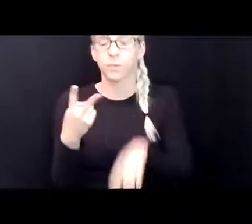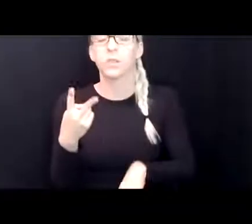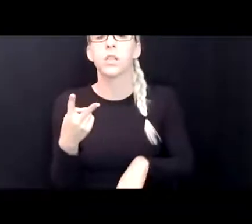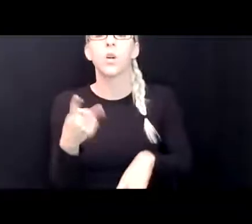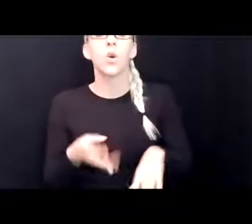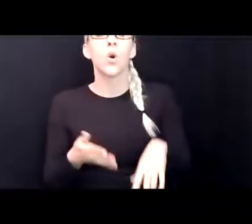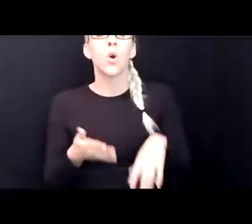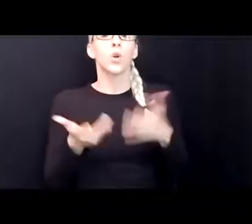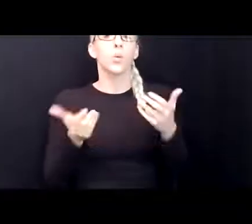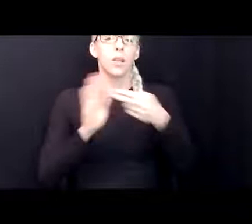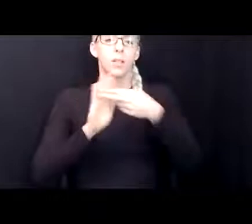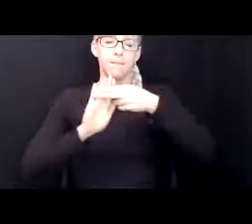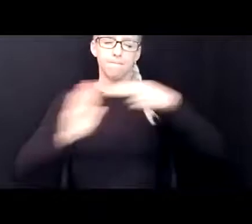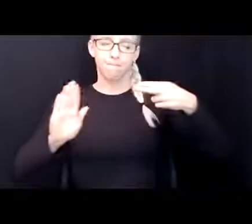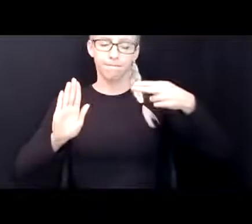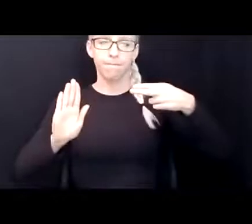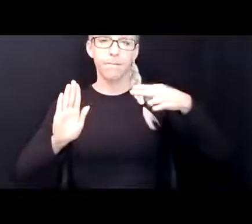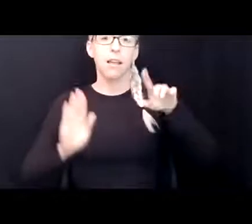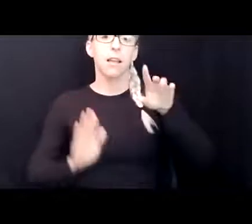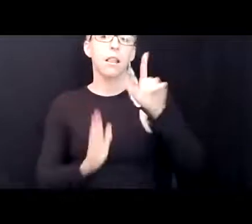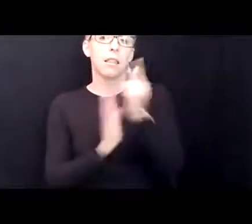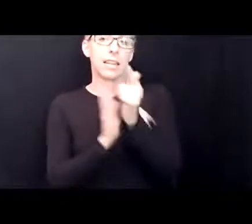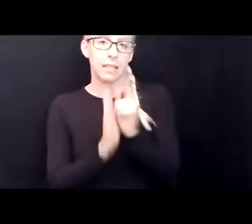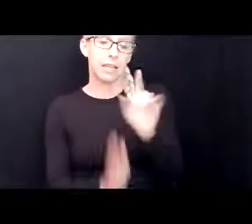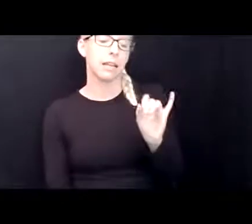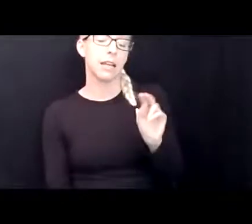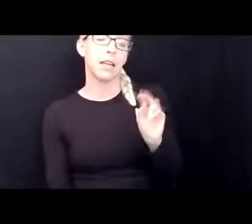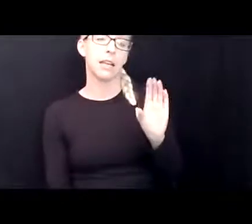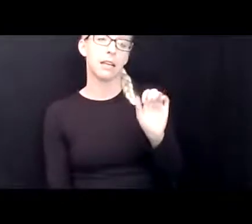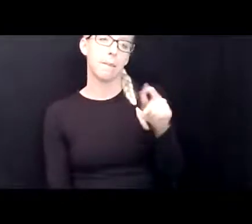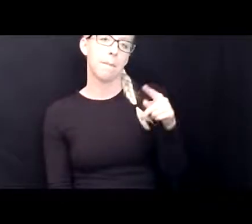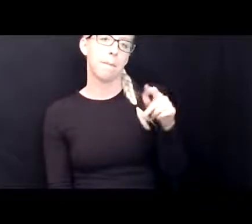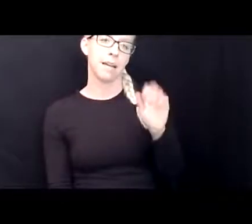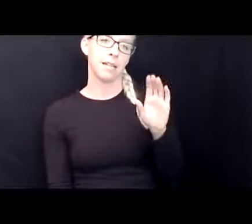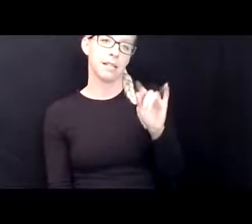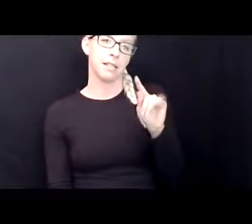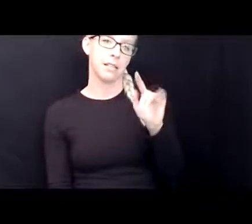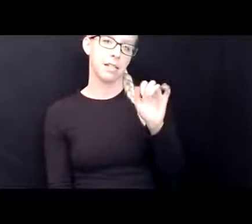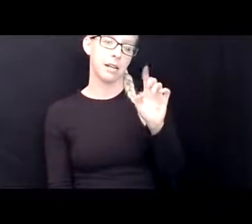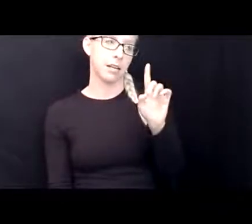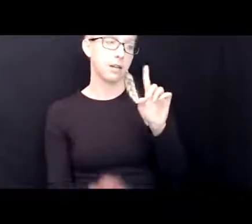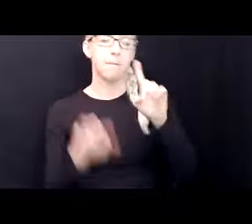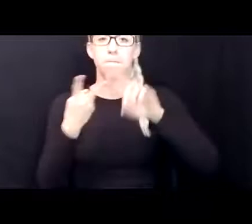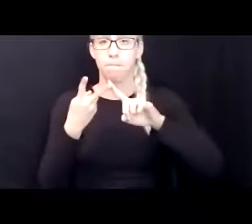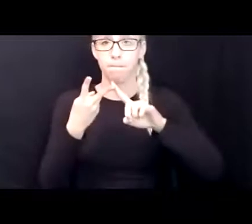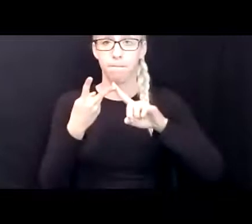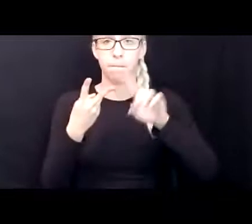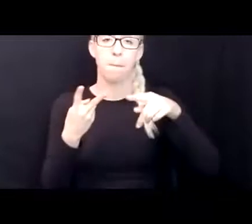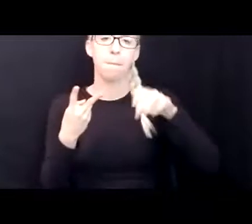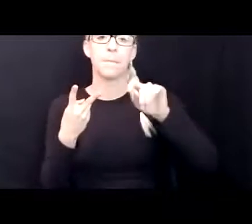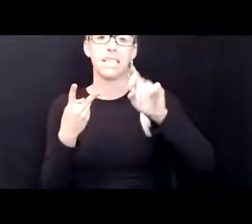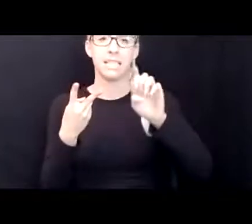legally incapacitated. That's what we're asking for. Part two is then a petition to have a guardian